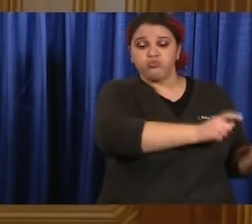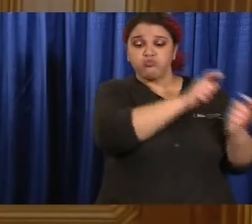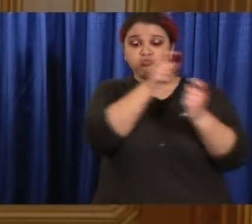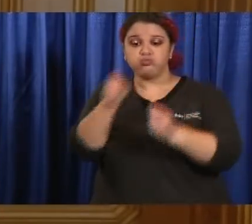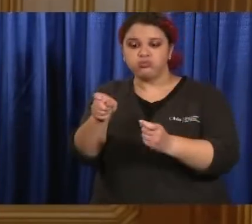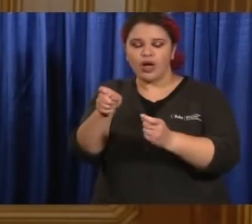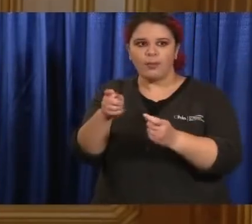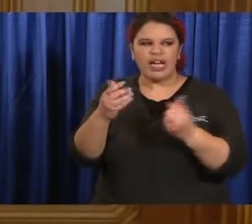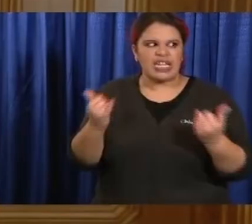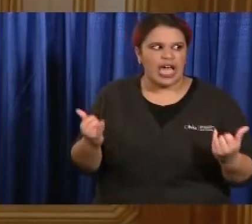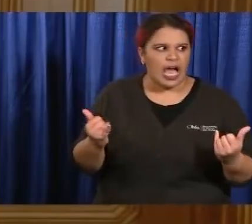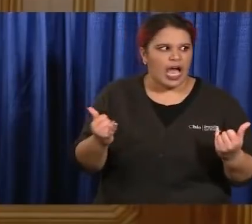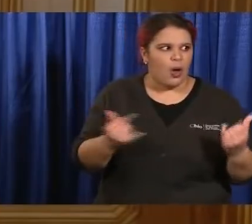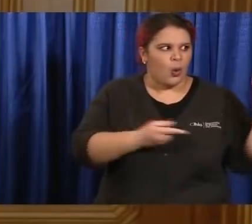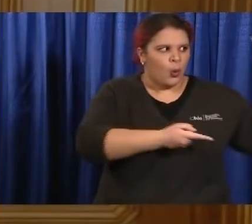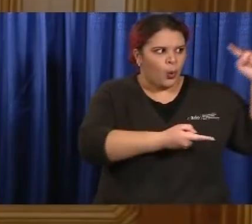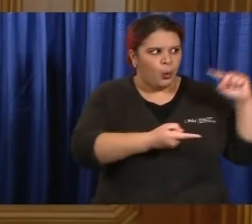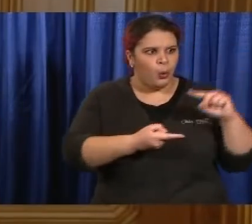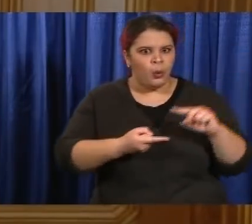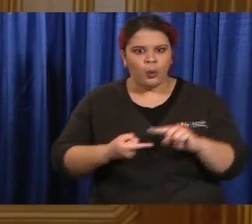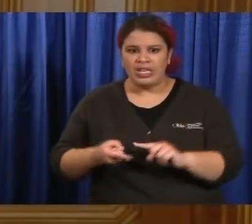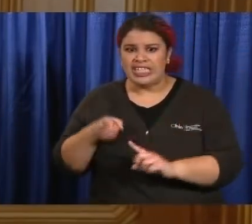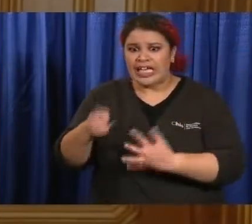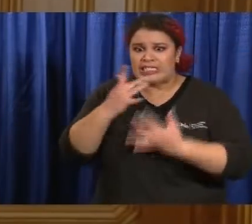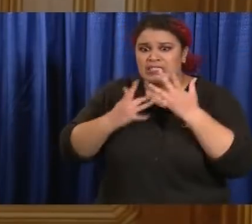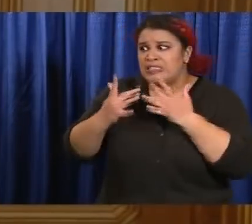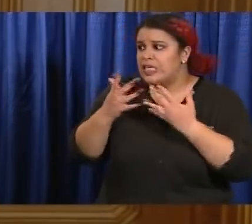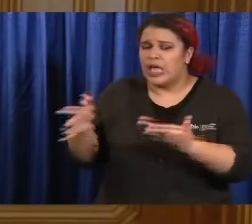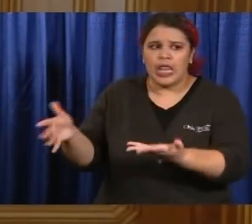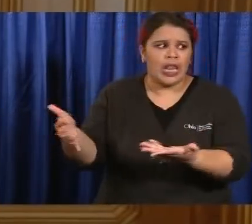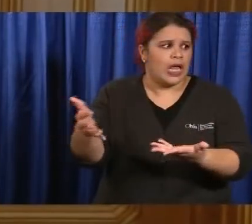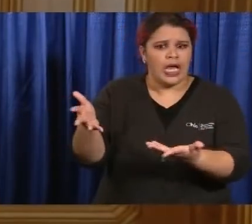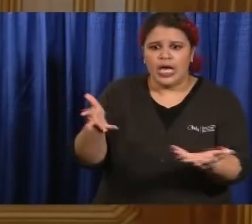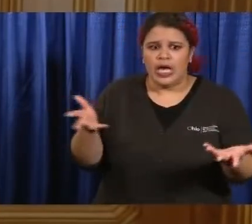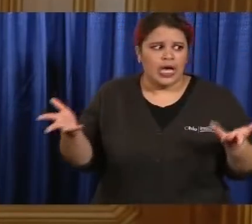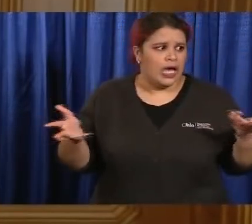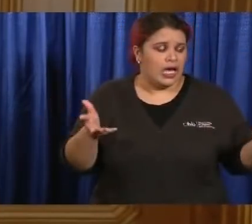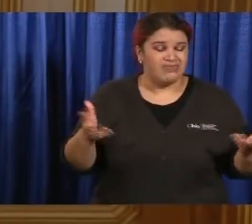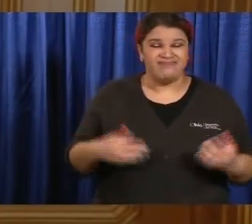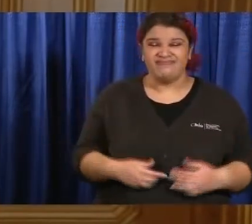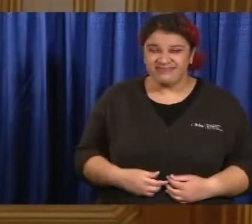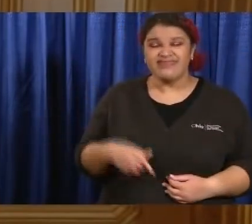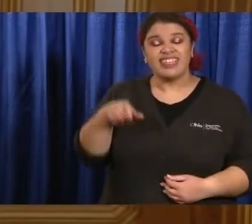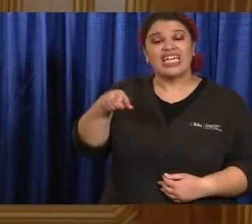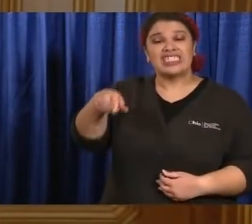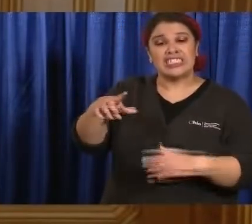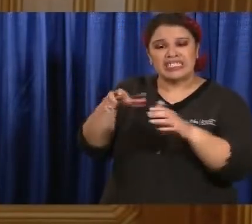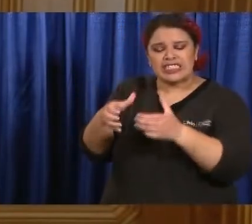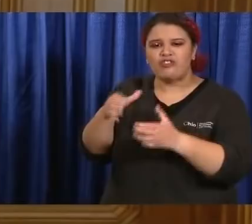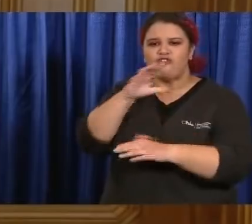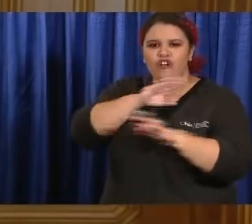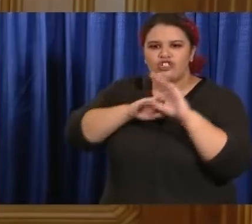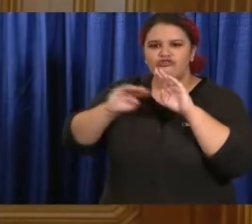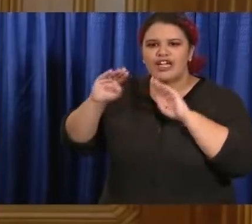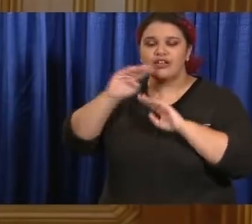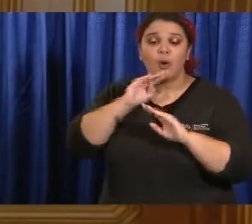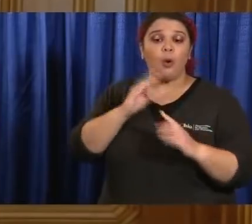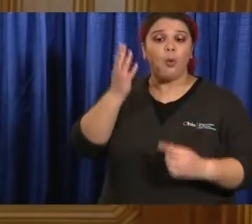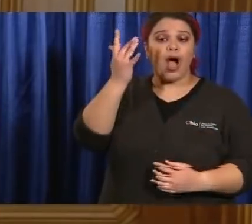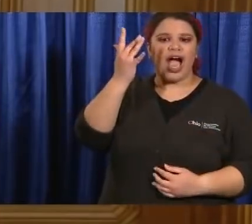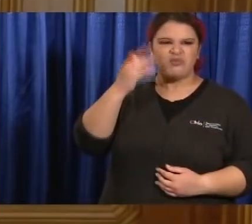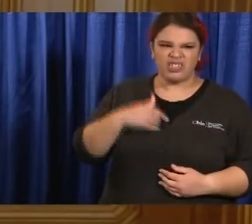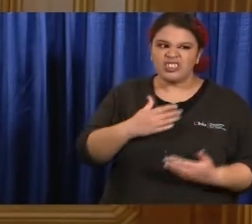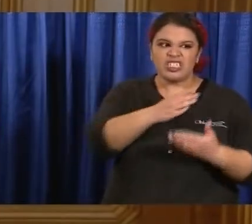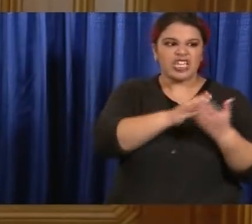think they're also, frustrated like we all are with people perhaps not being able to get on SNAP benefits quickly enough.